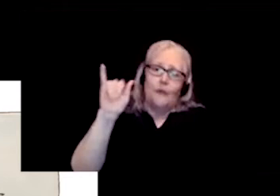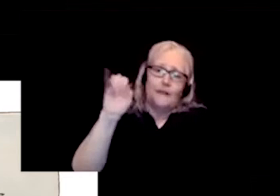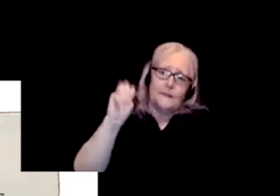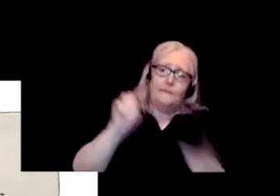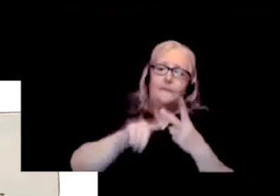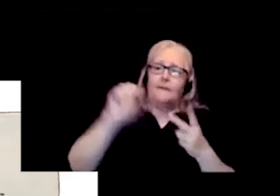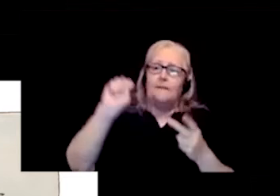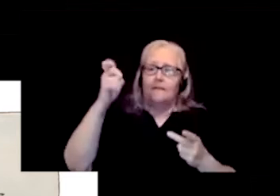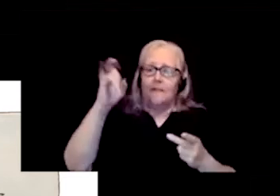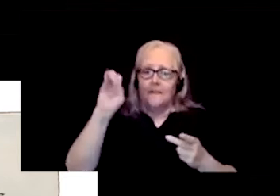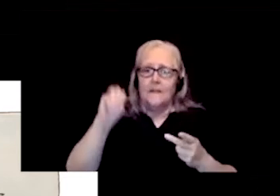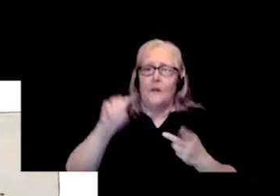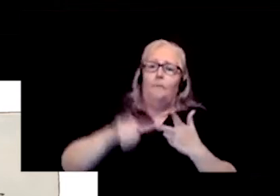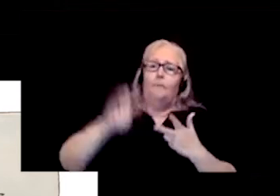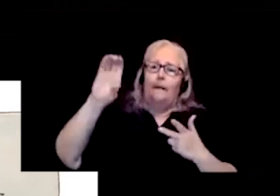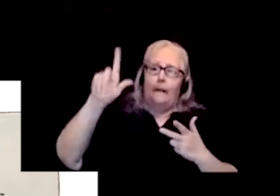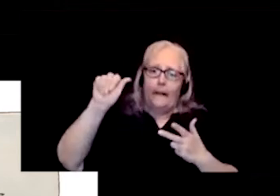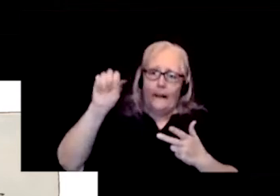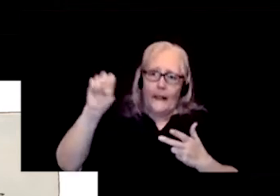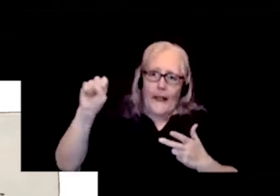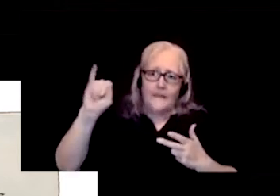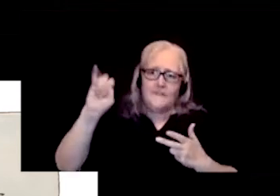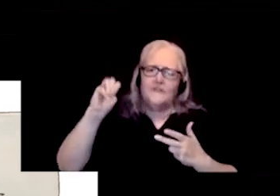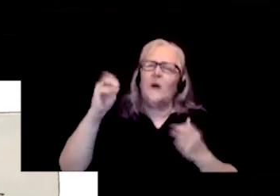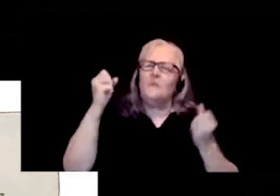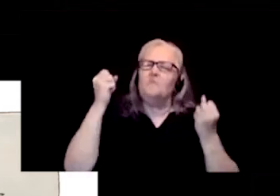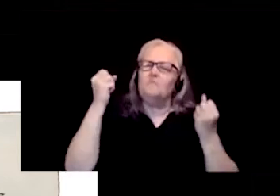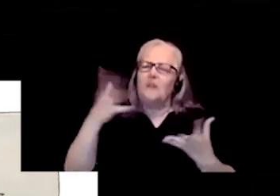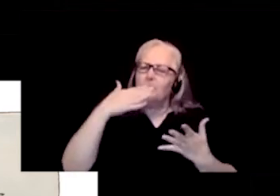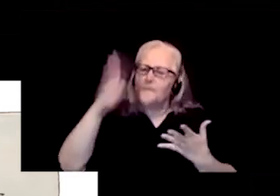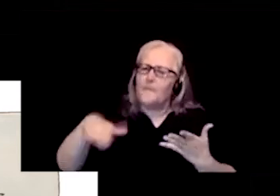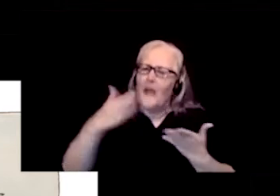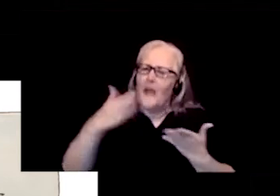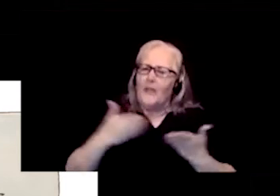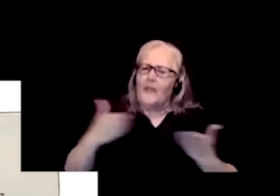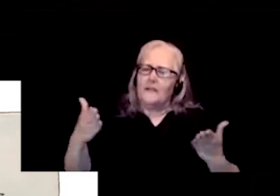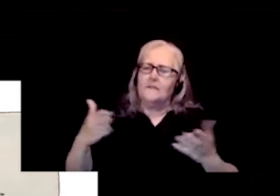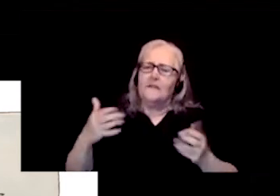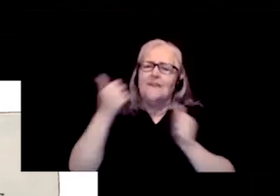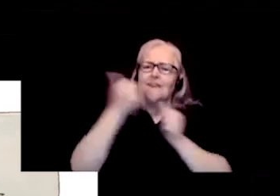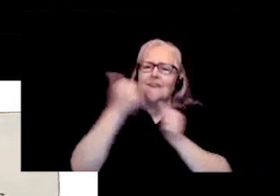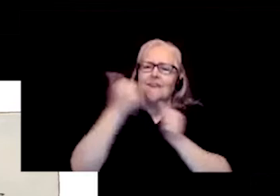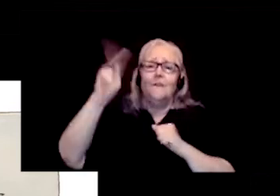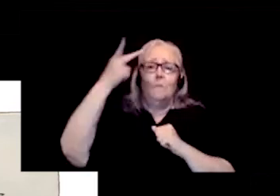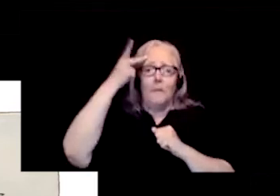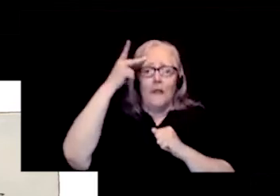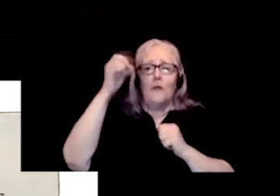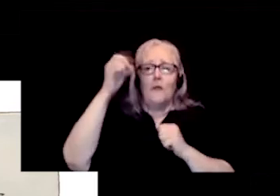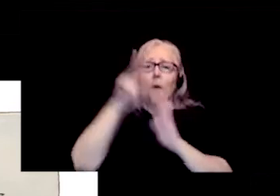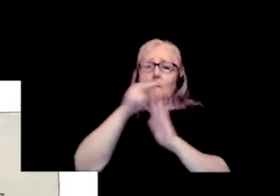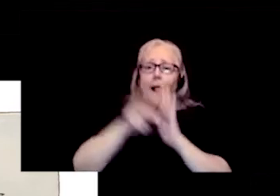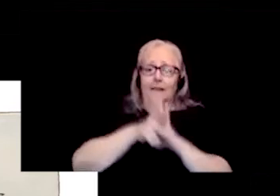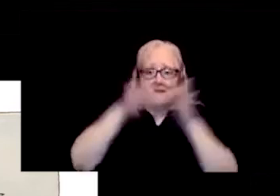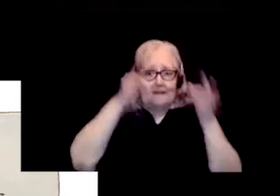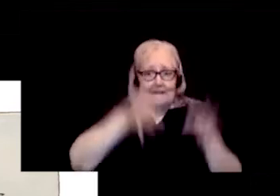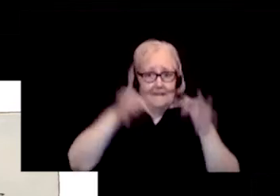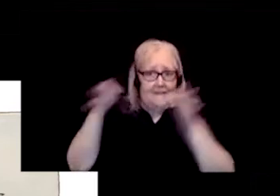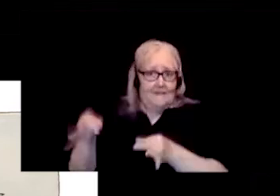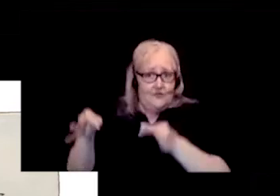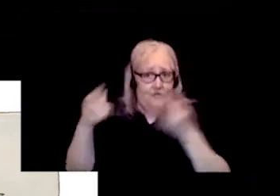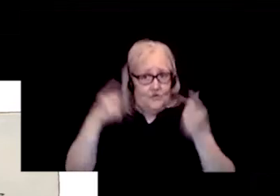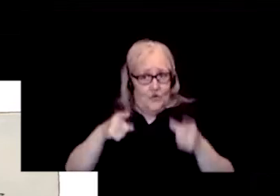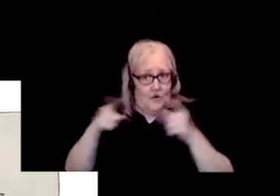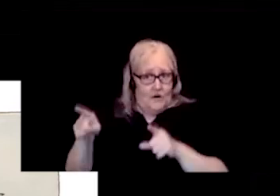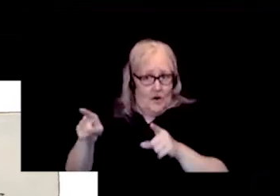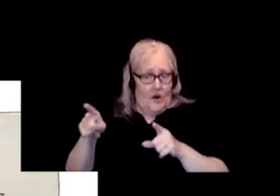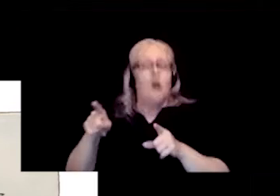classism, and many other evils. Every political and policy decision that is made feeds into